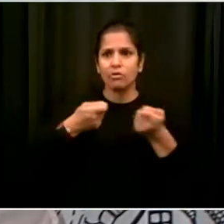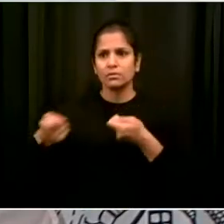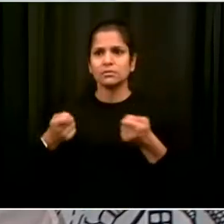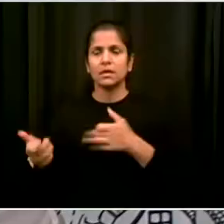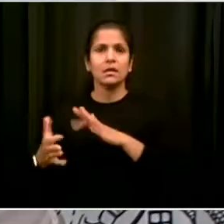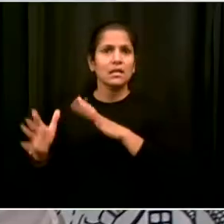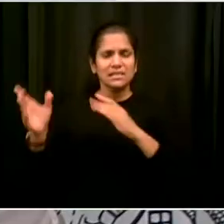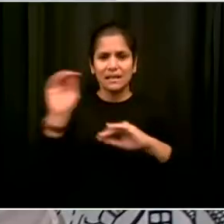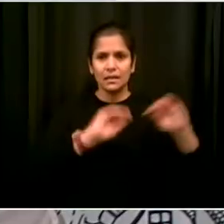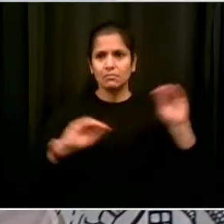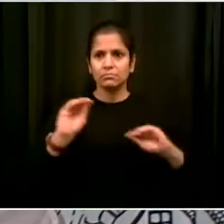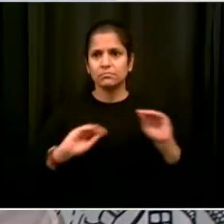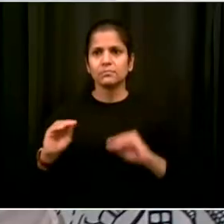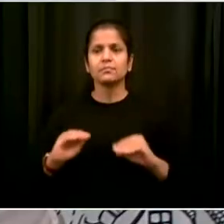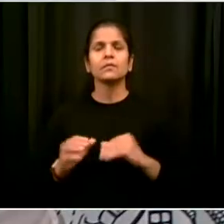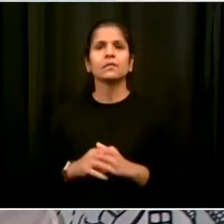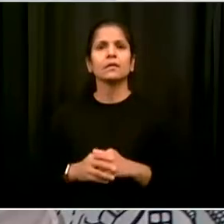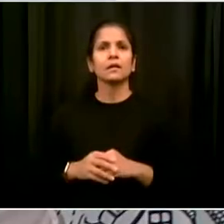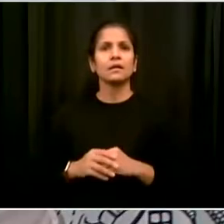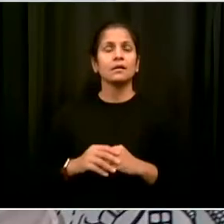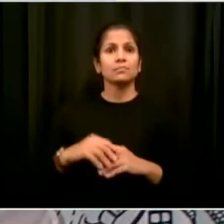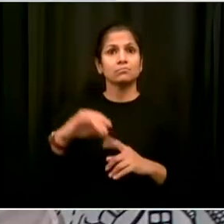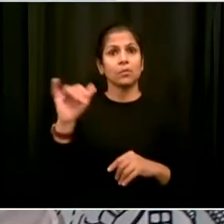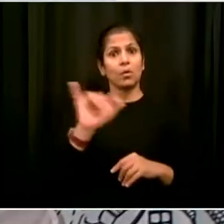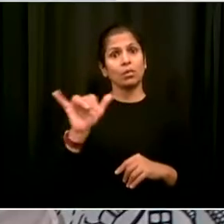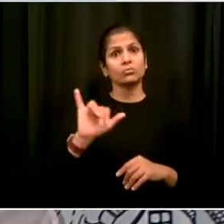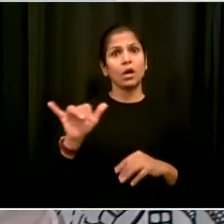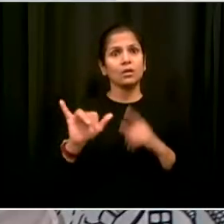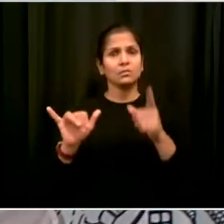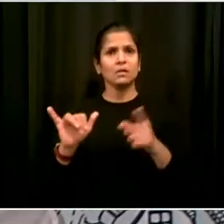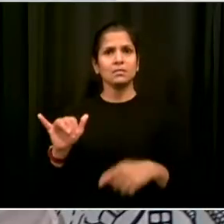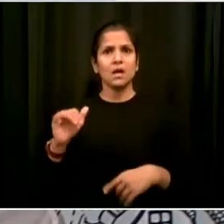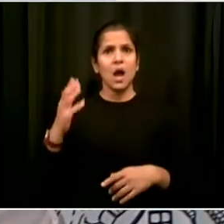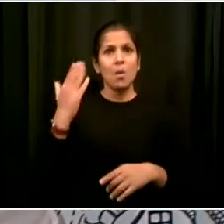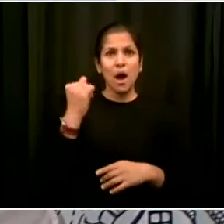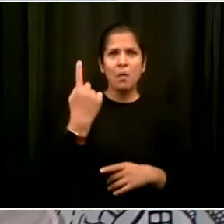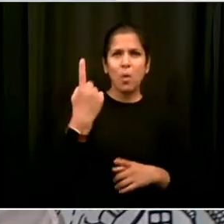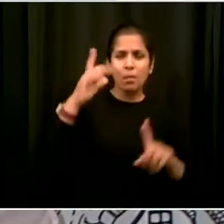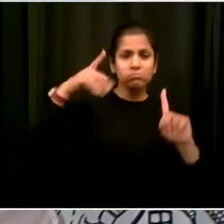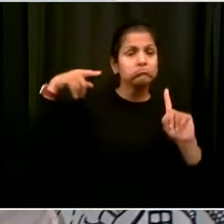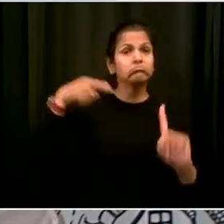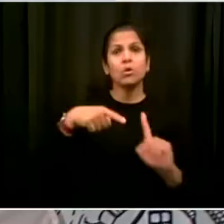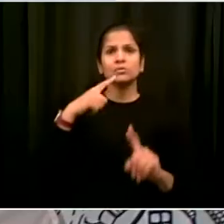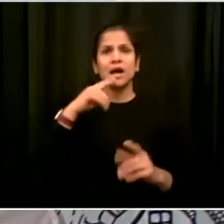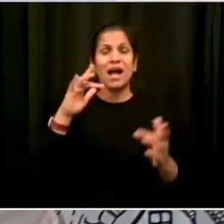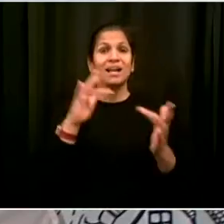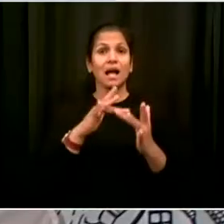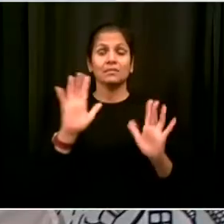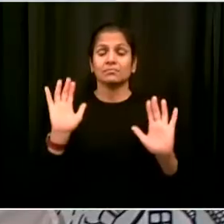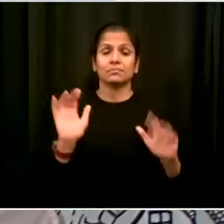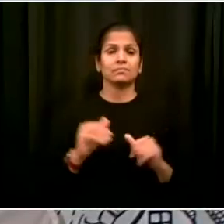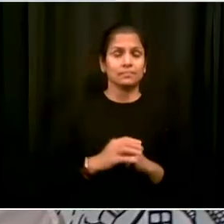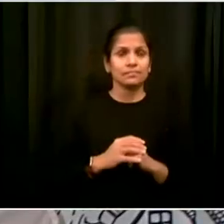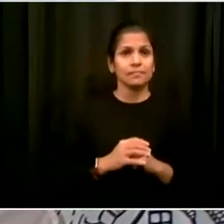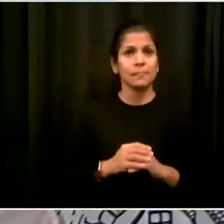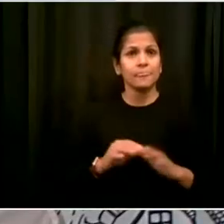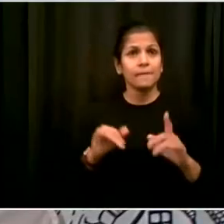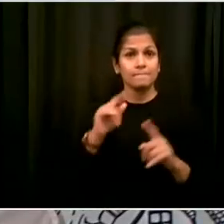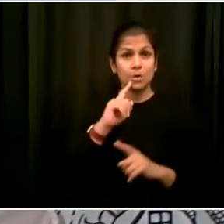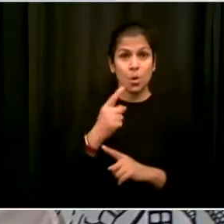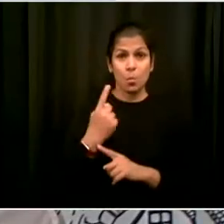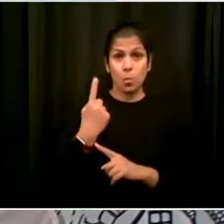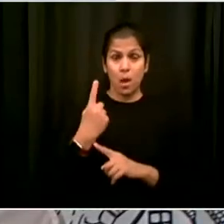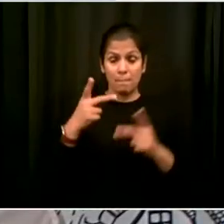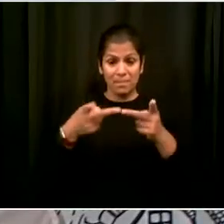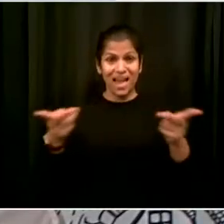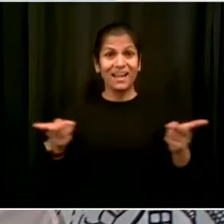it's also to have a single point of contact where the information comes out, the confirmation to people what's happening, the